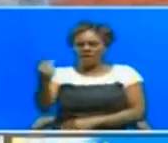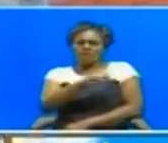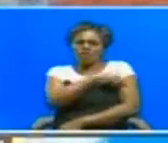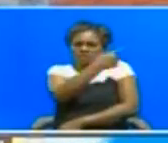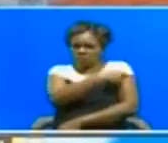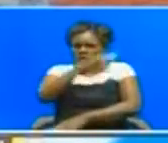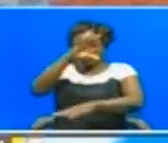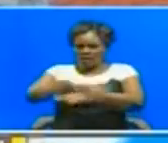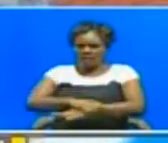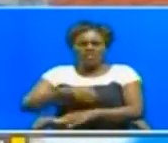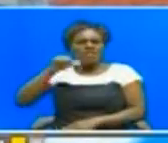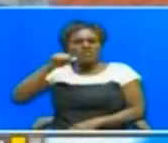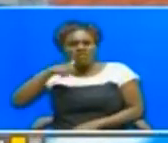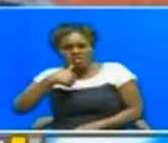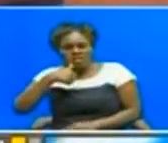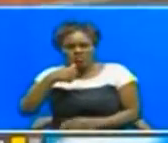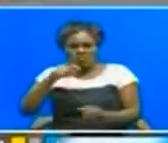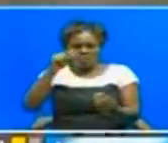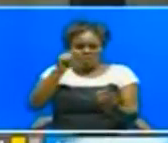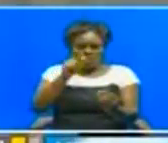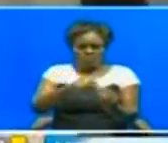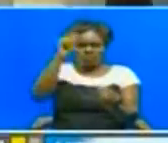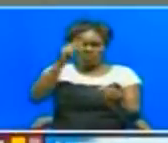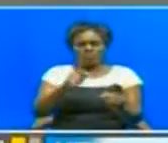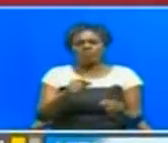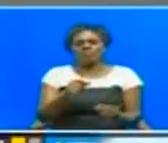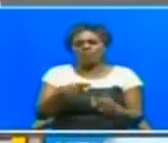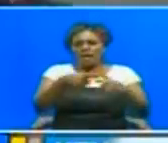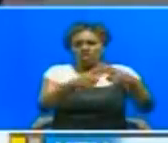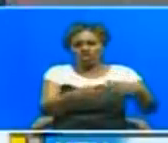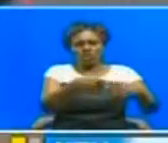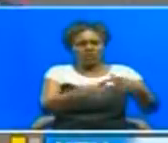now be getting new diagnostic equipment. Wilson Buru, KTN, Nairobi.